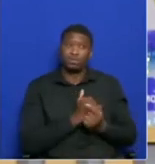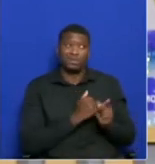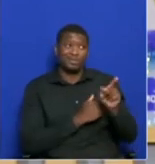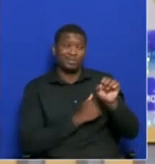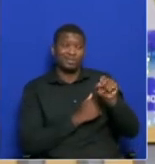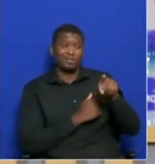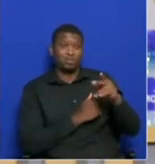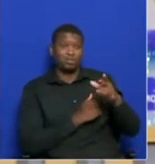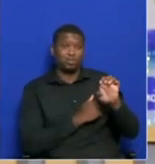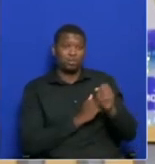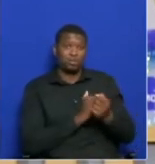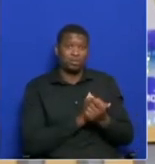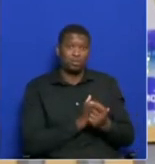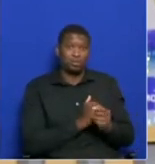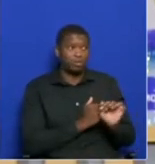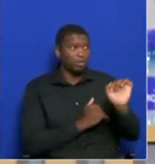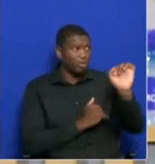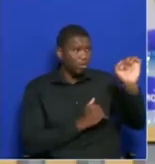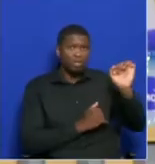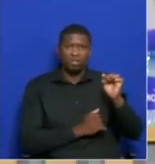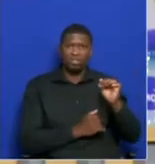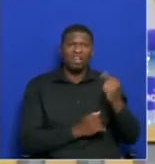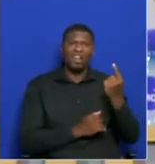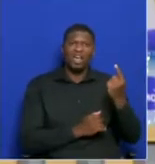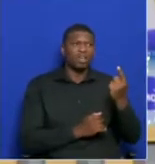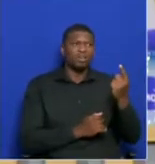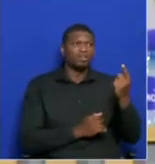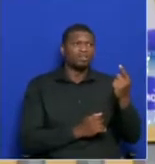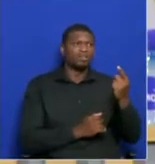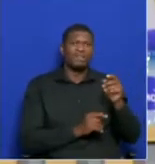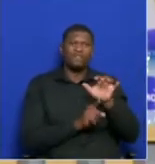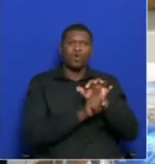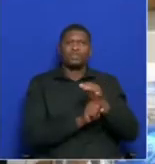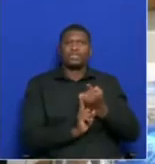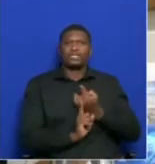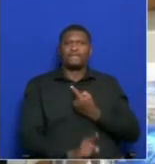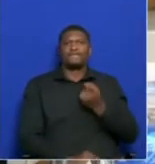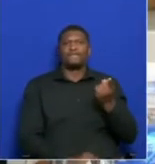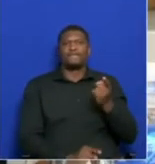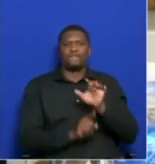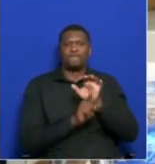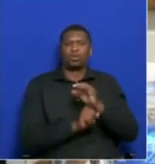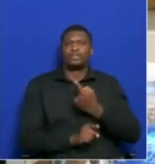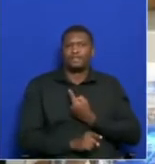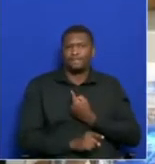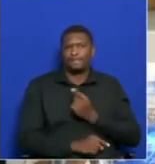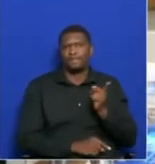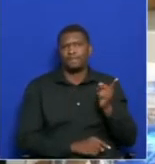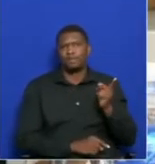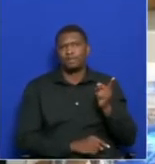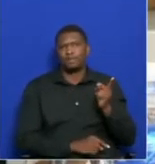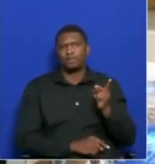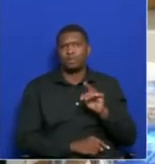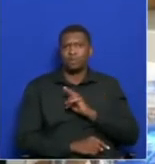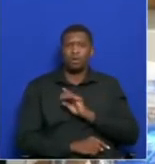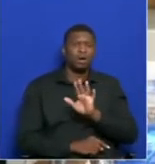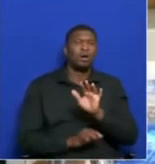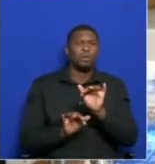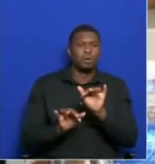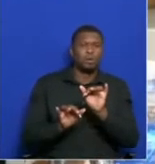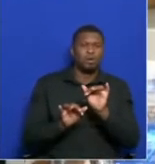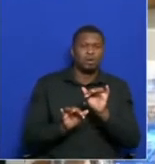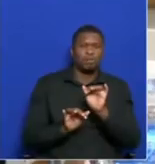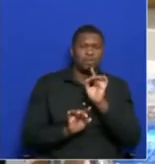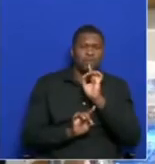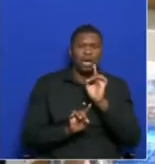he imposed himself on me, because nobody, not even the chief of police. Okay, my answer doesn't need an